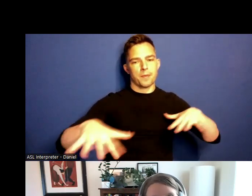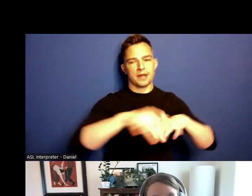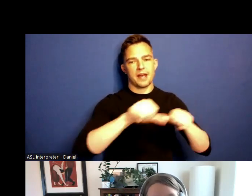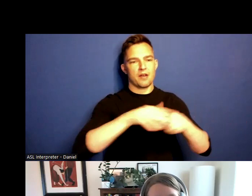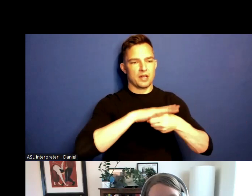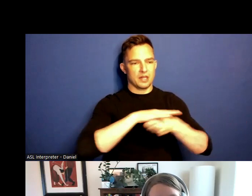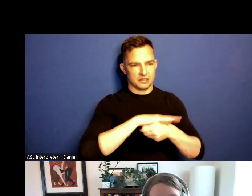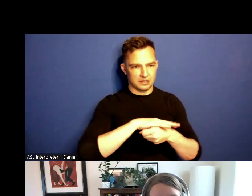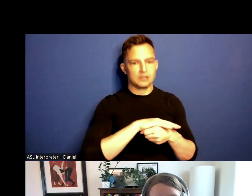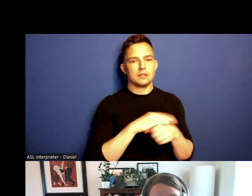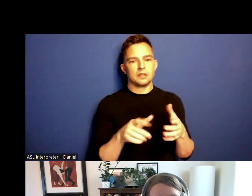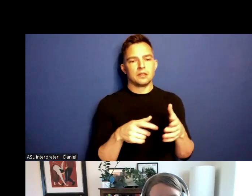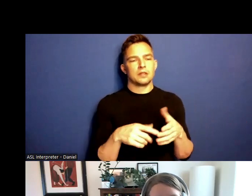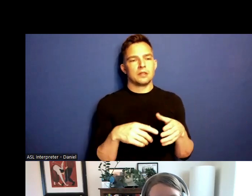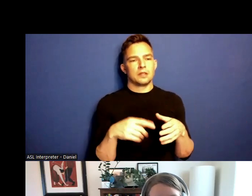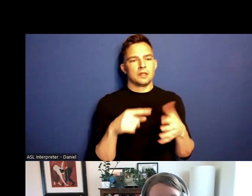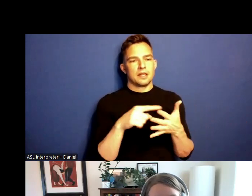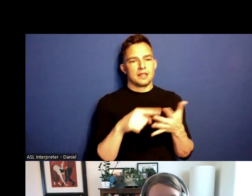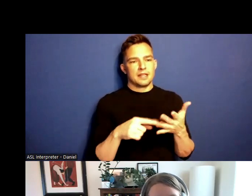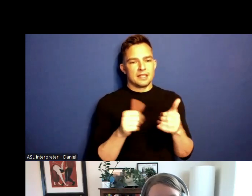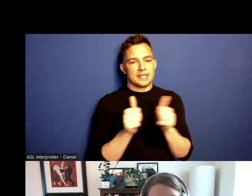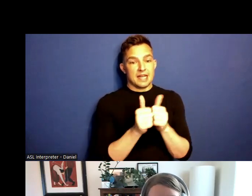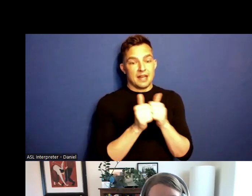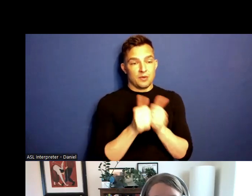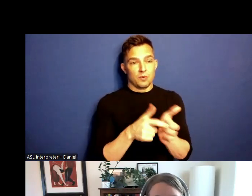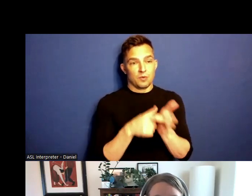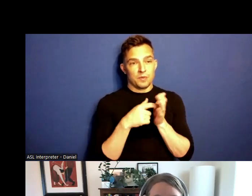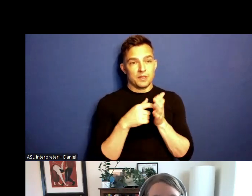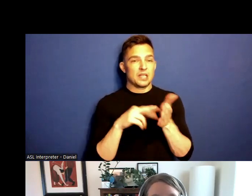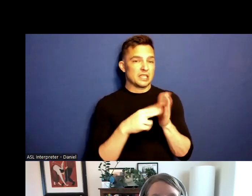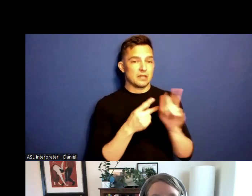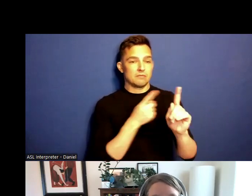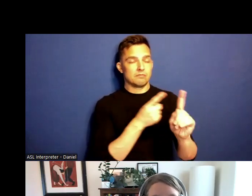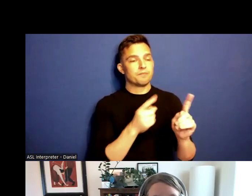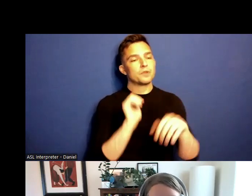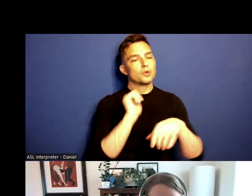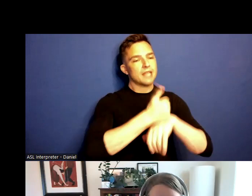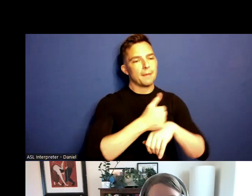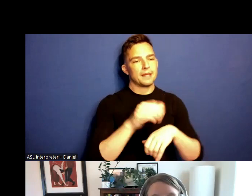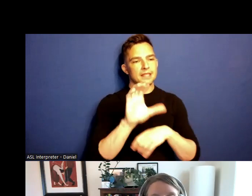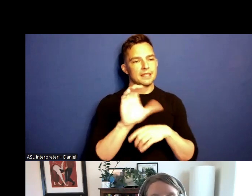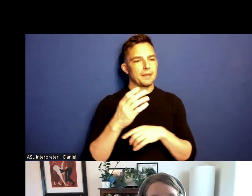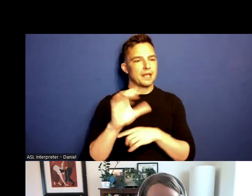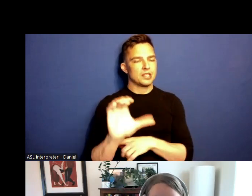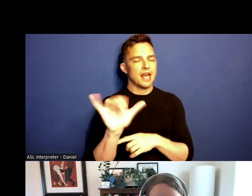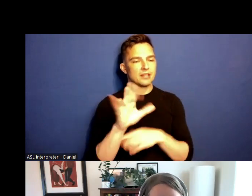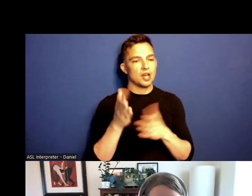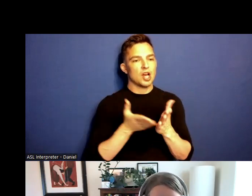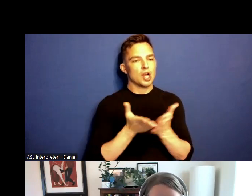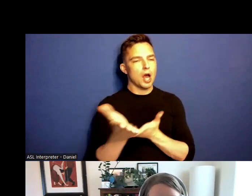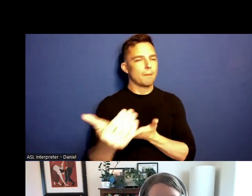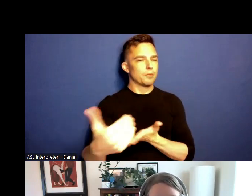together, those requirements are intended to establish CCBHCs as comprehensive